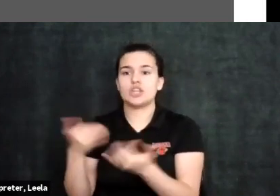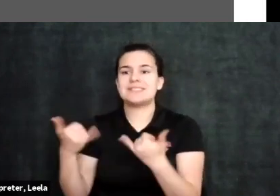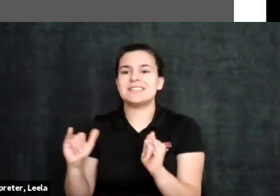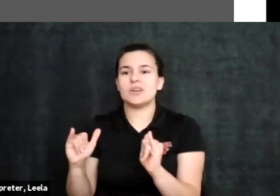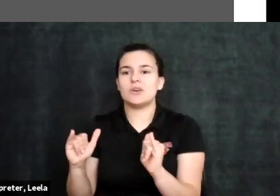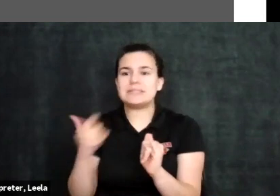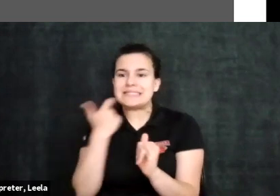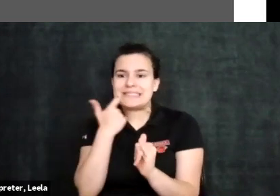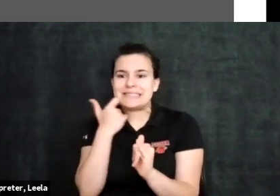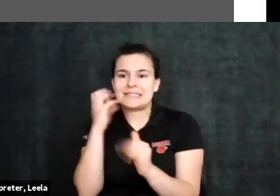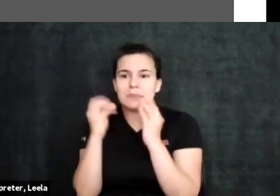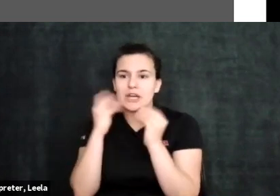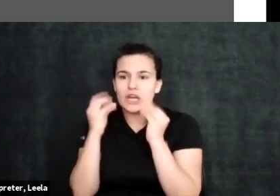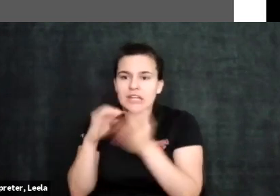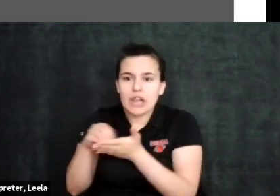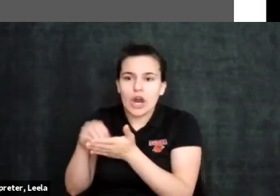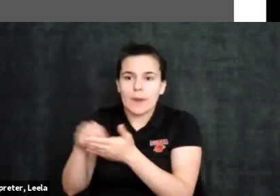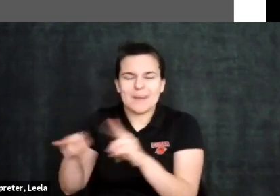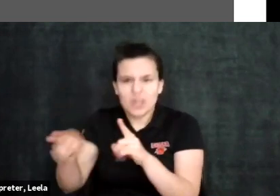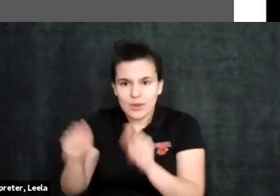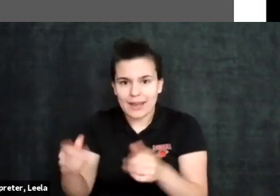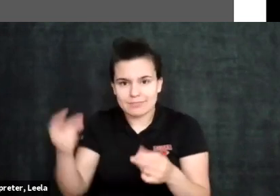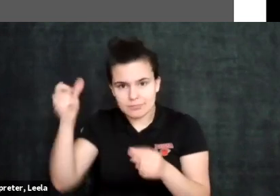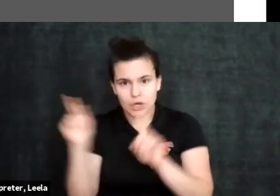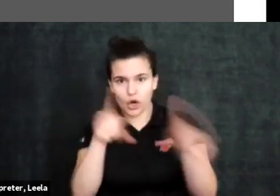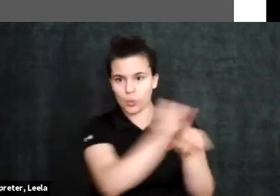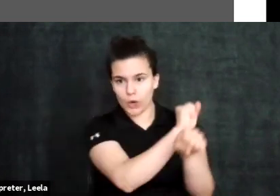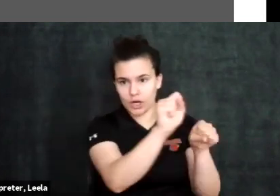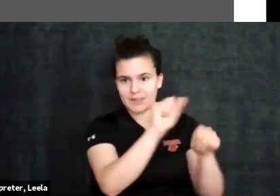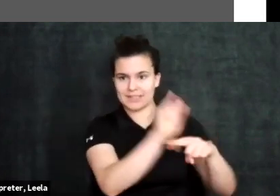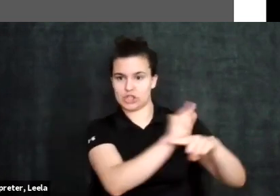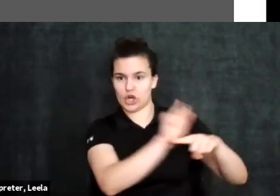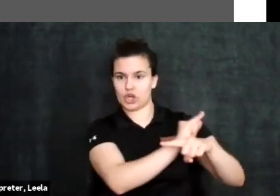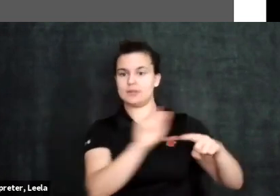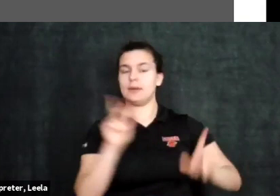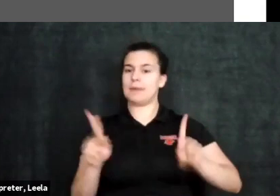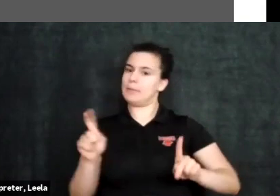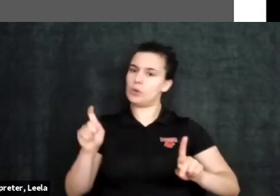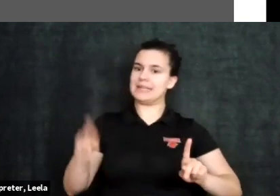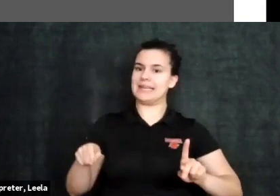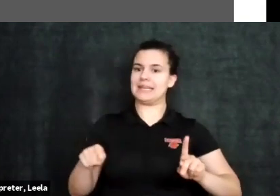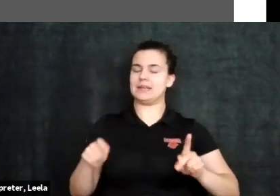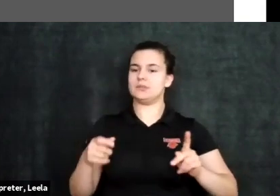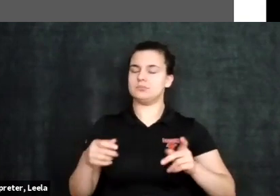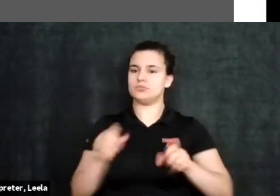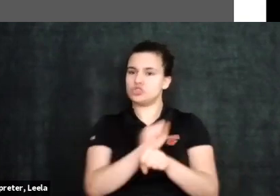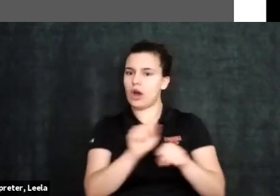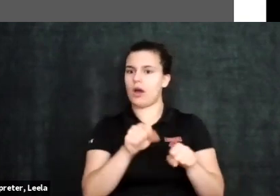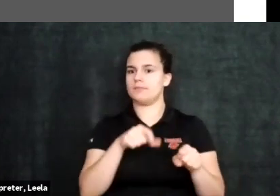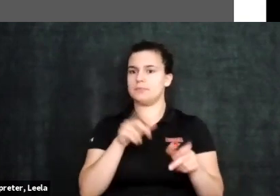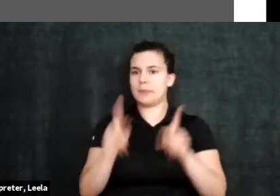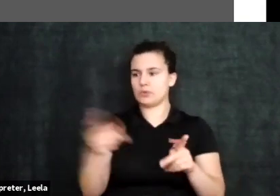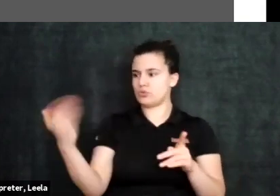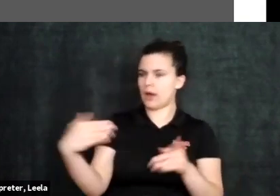summer or working part-time. There's a high demand for our graduates, and as you can see in this picture here, many students also help faculty